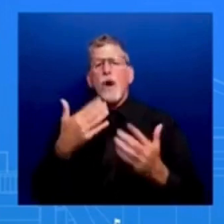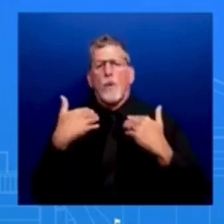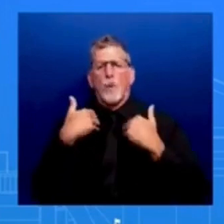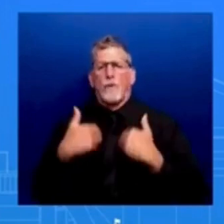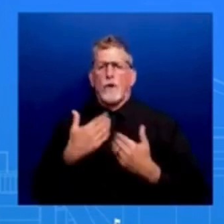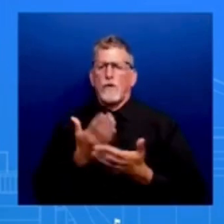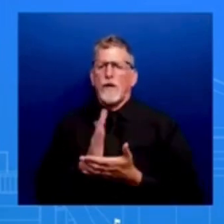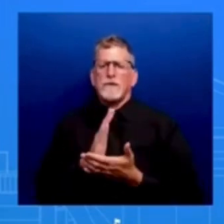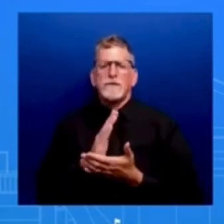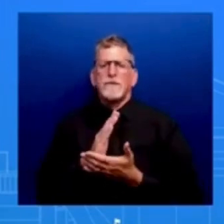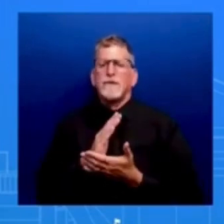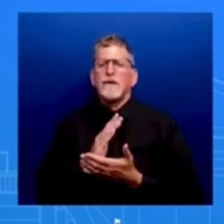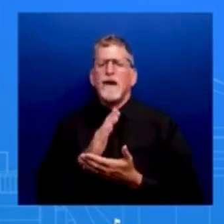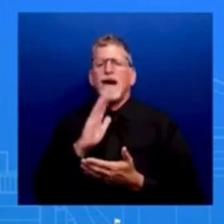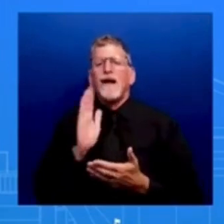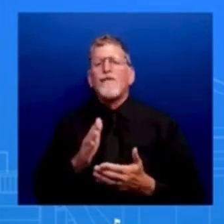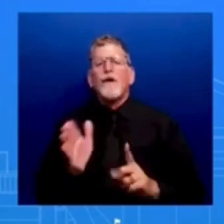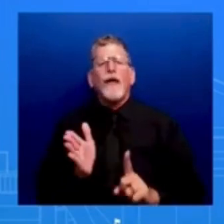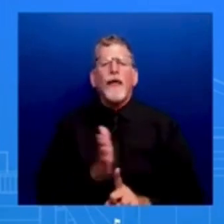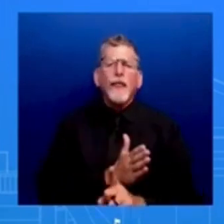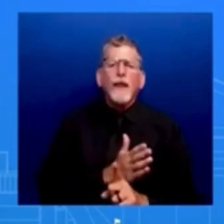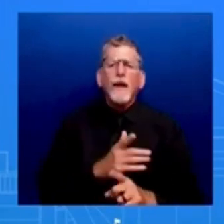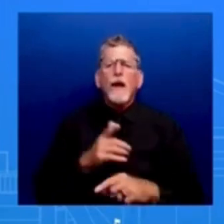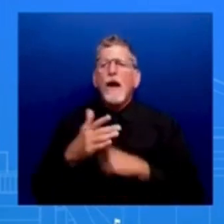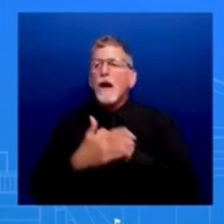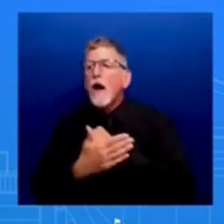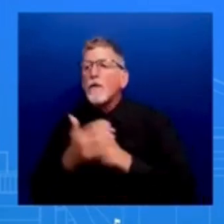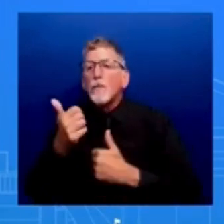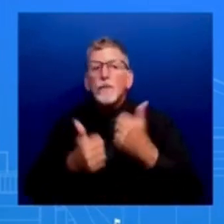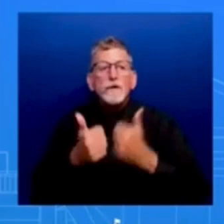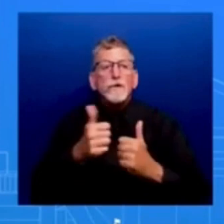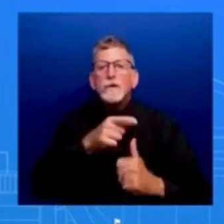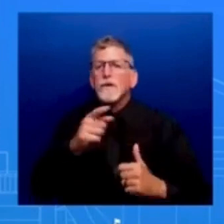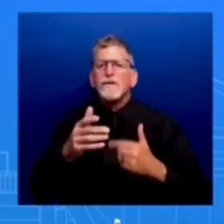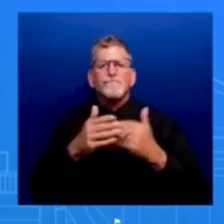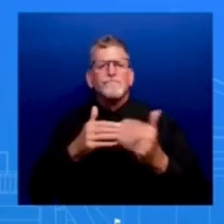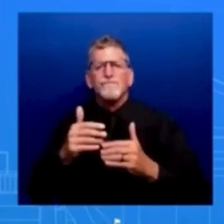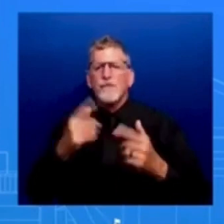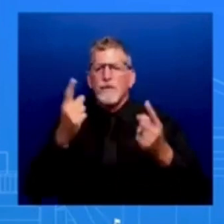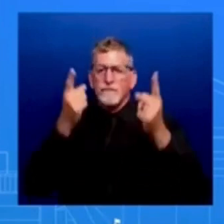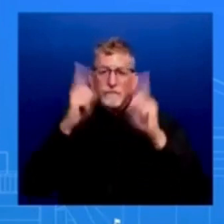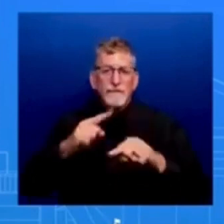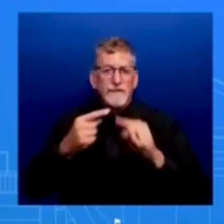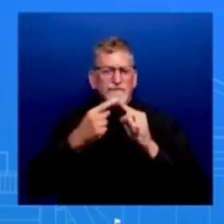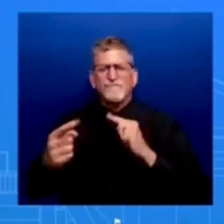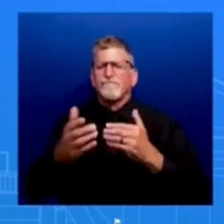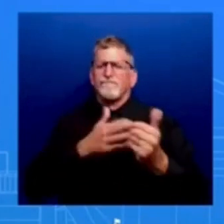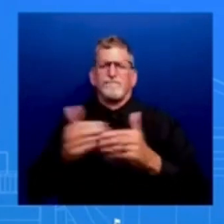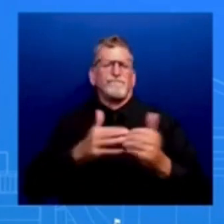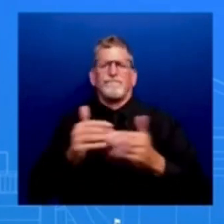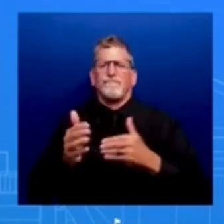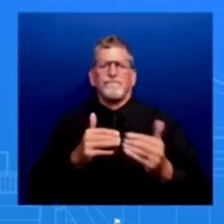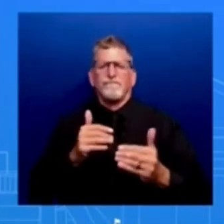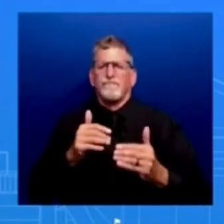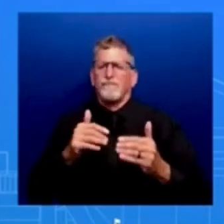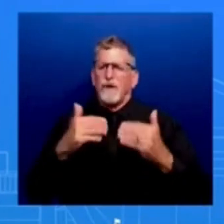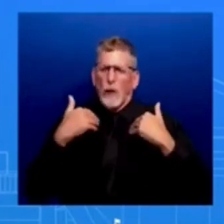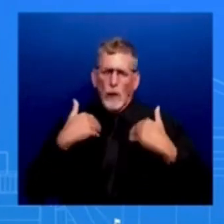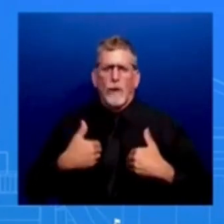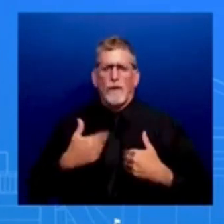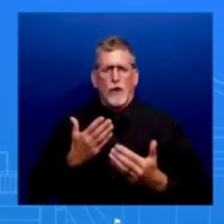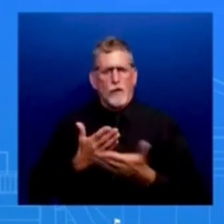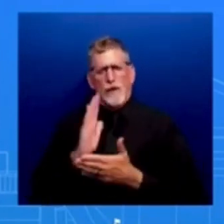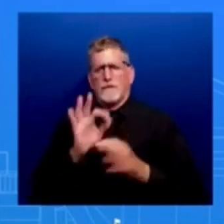or someone or any head of state. I just don't have anything to that reporting that you're reading out to me at this time. There is precedent for